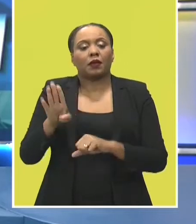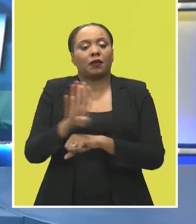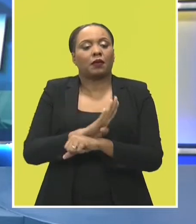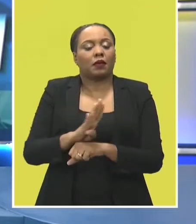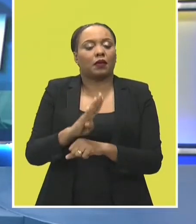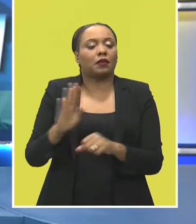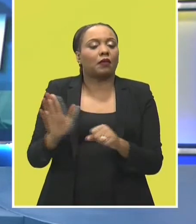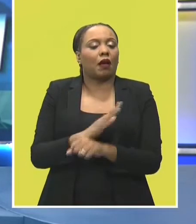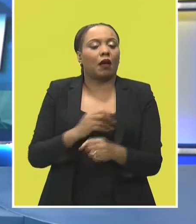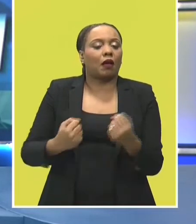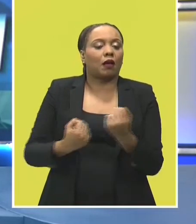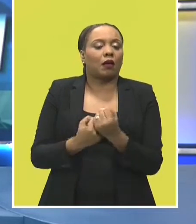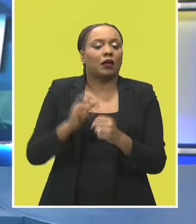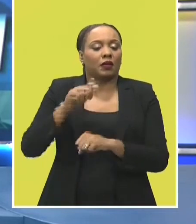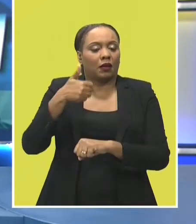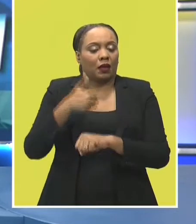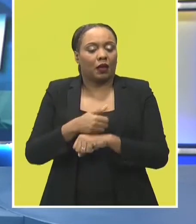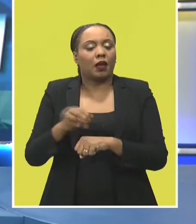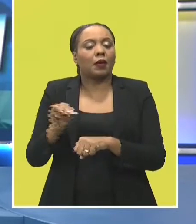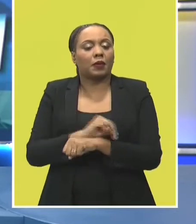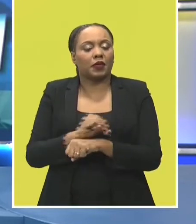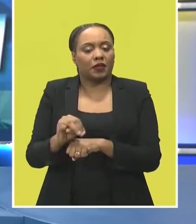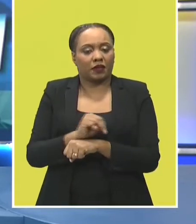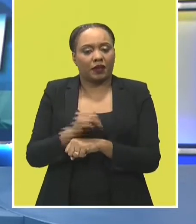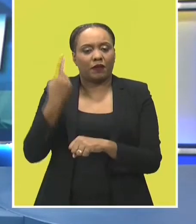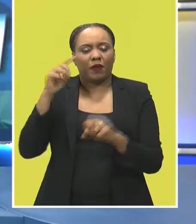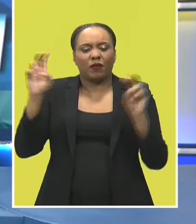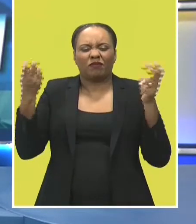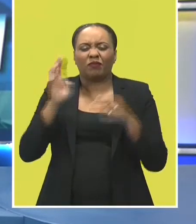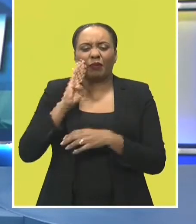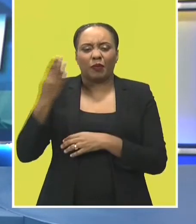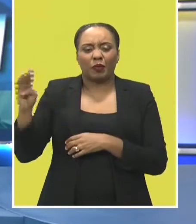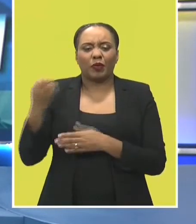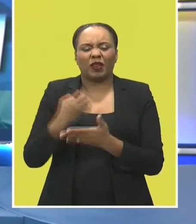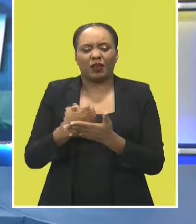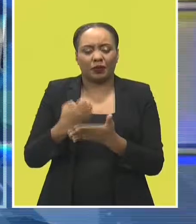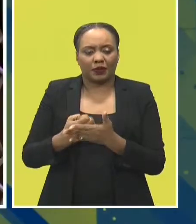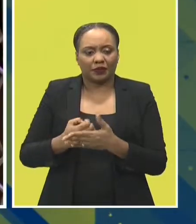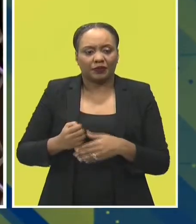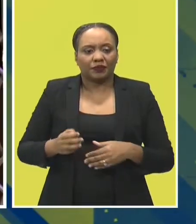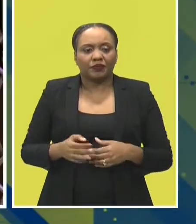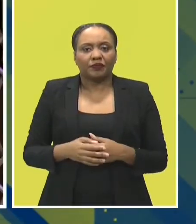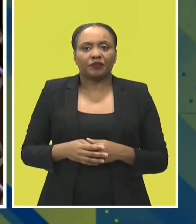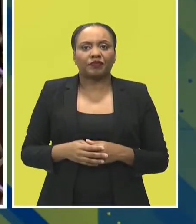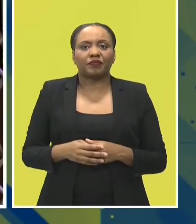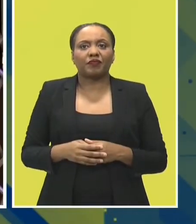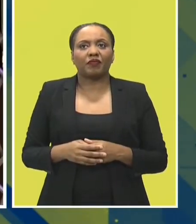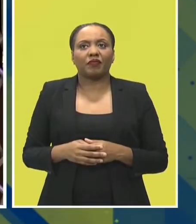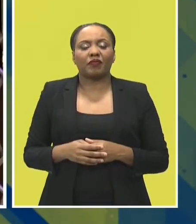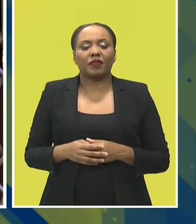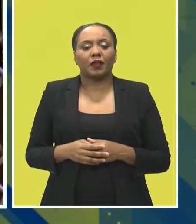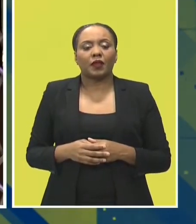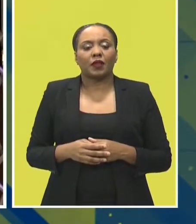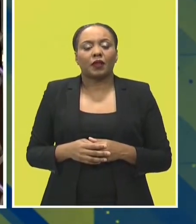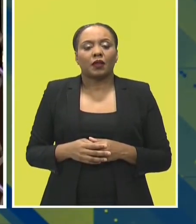its commitment with the establishment of a ministry in this regard. It is a very serious business.